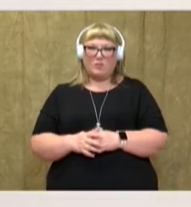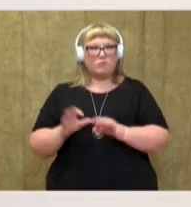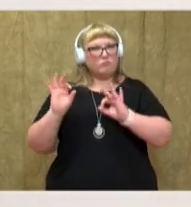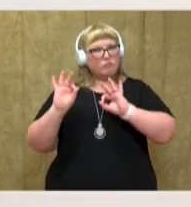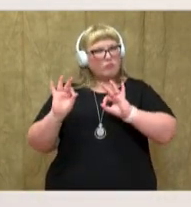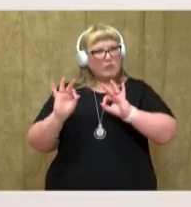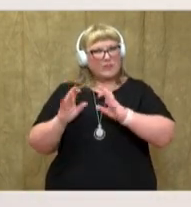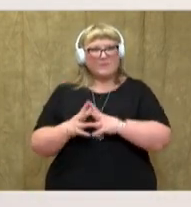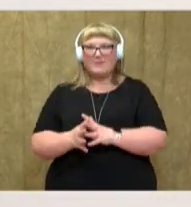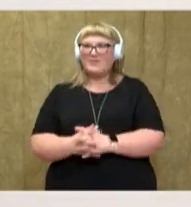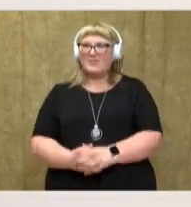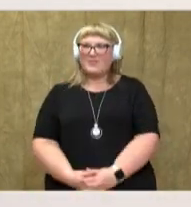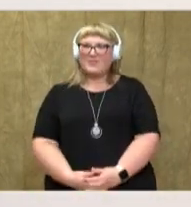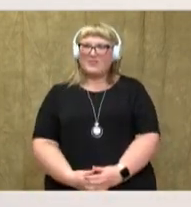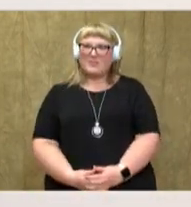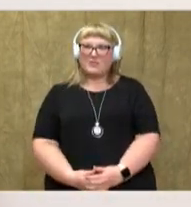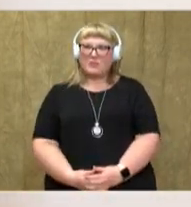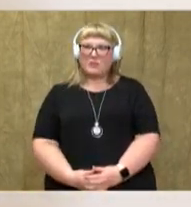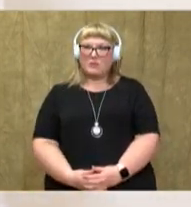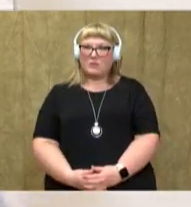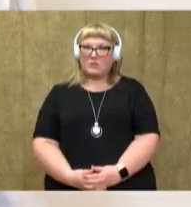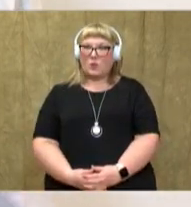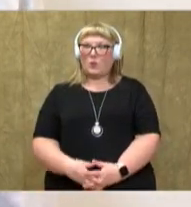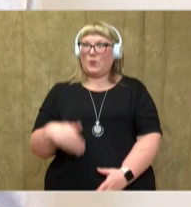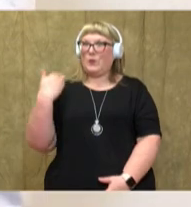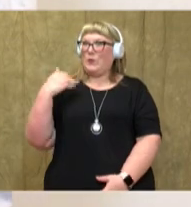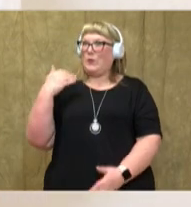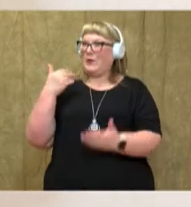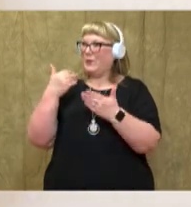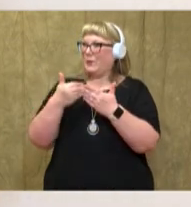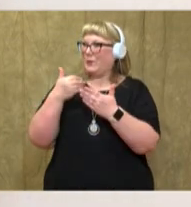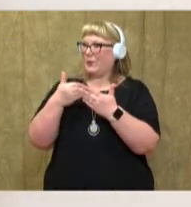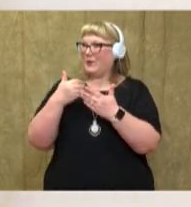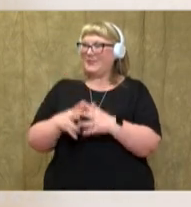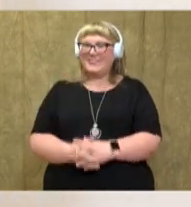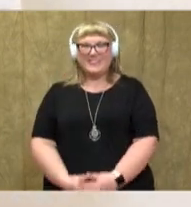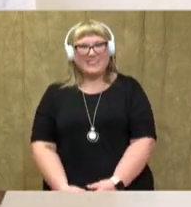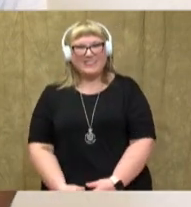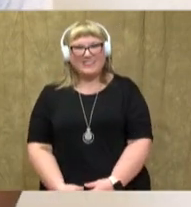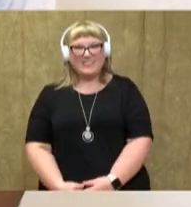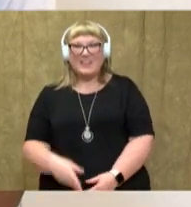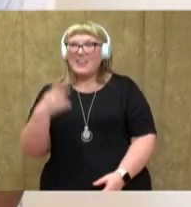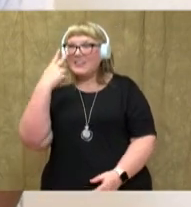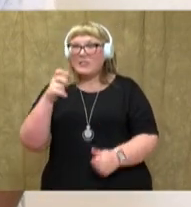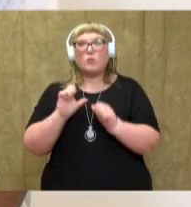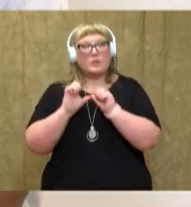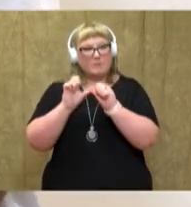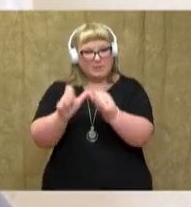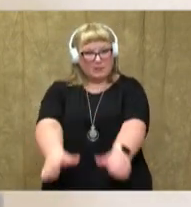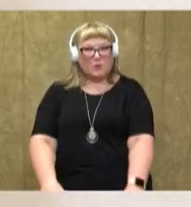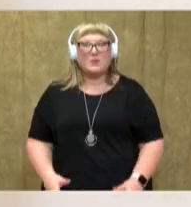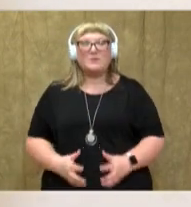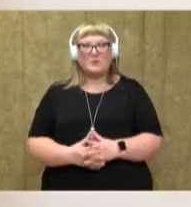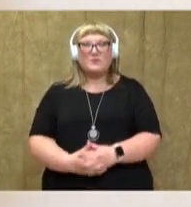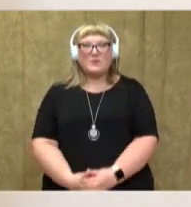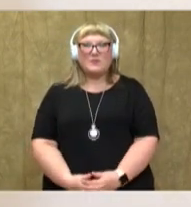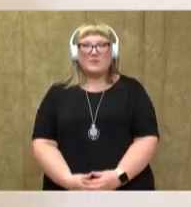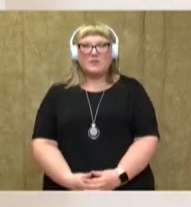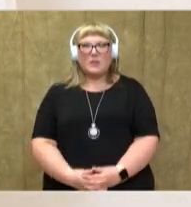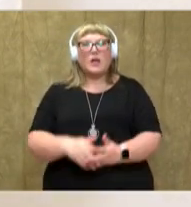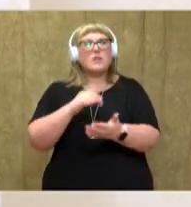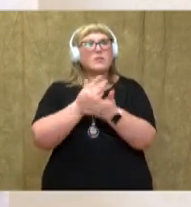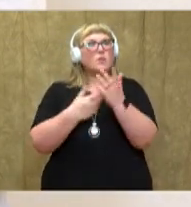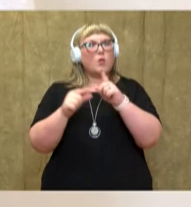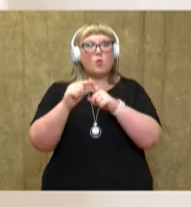work, friends. Whoa, looks like we're getting close. Let's see if we can keep going. Now, some of the words